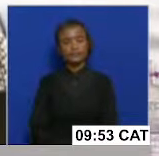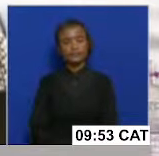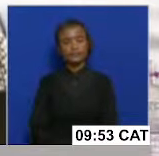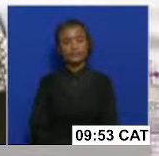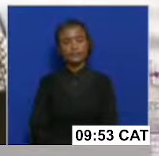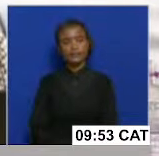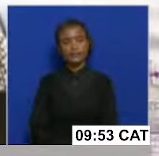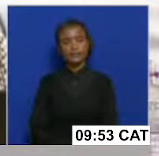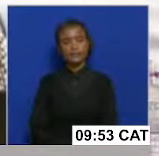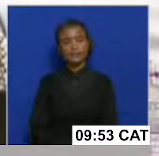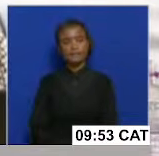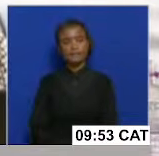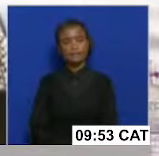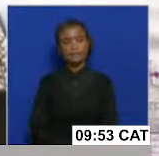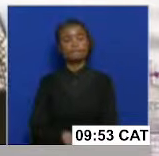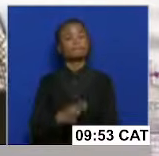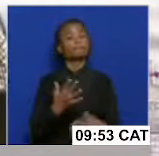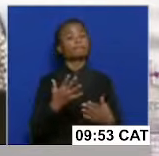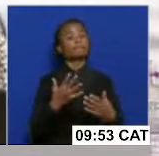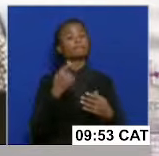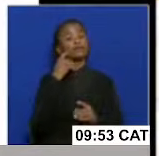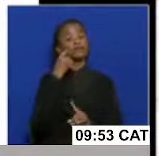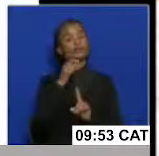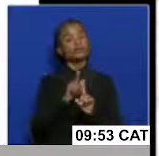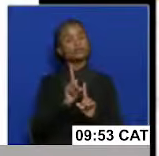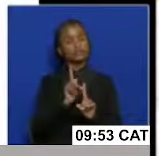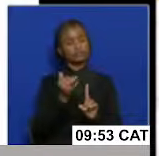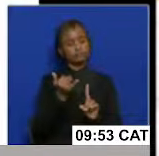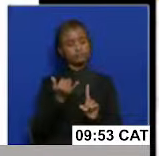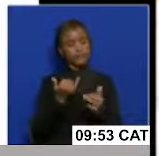Witness K, you're now at paragraph 6.